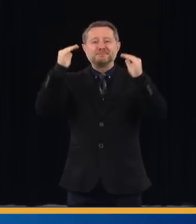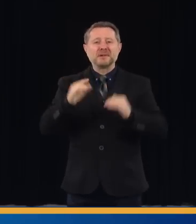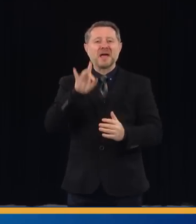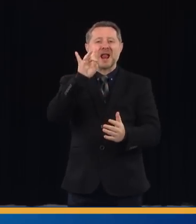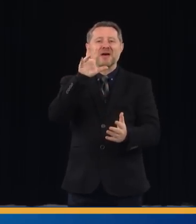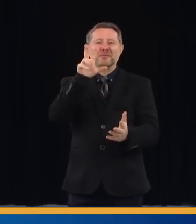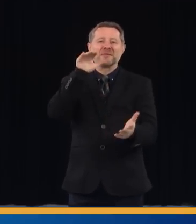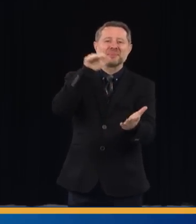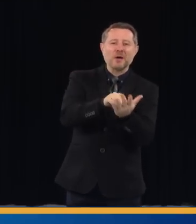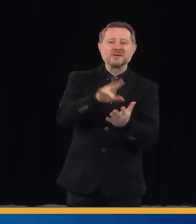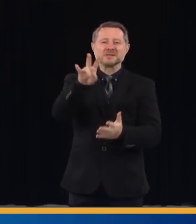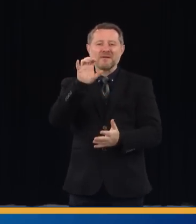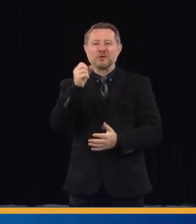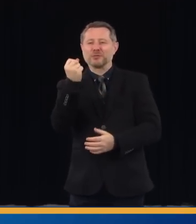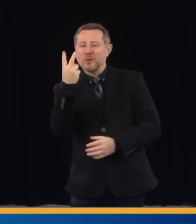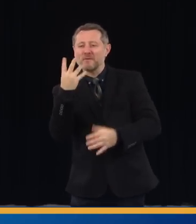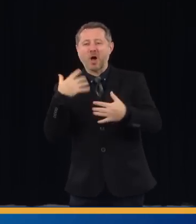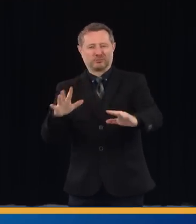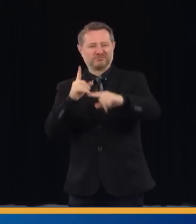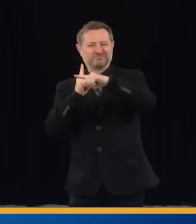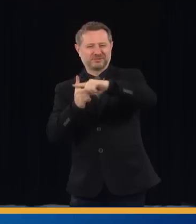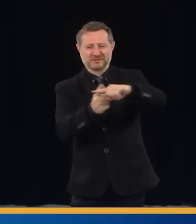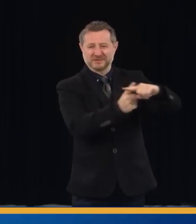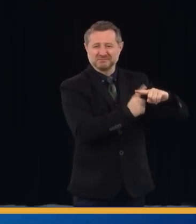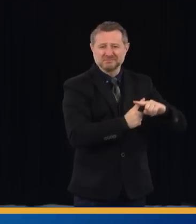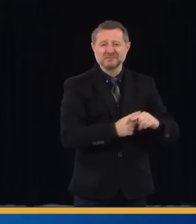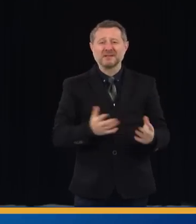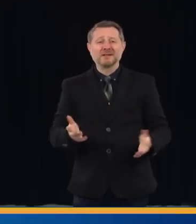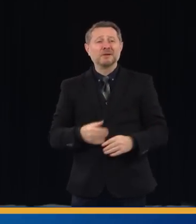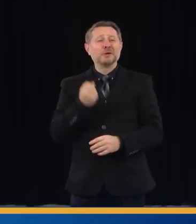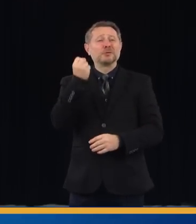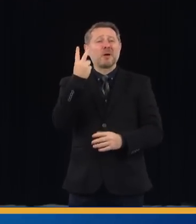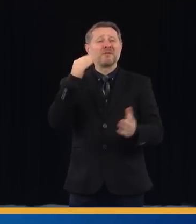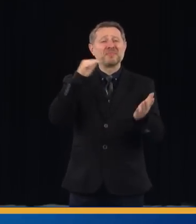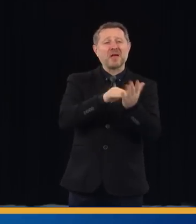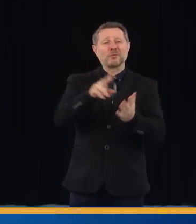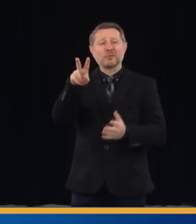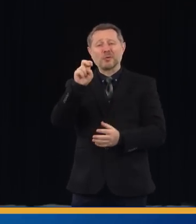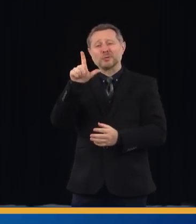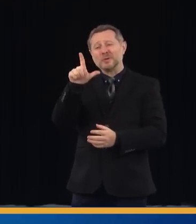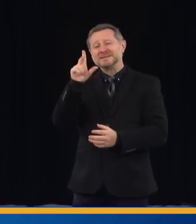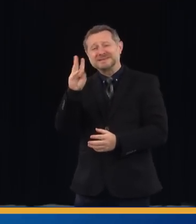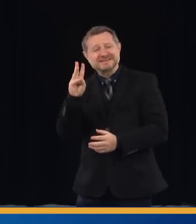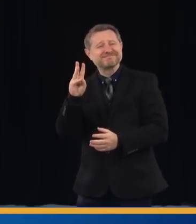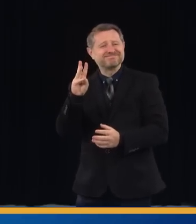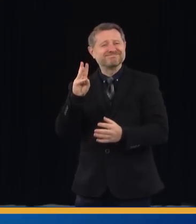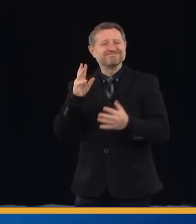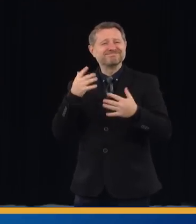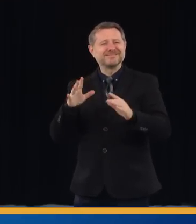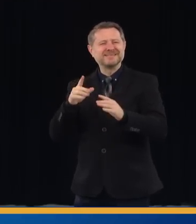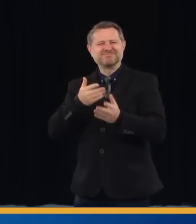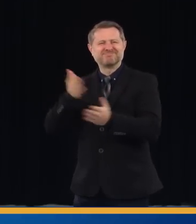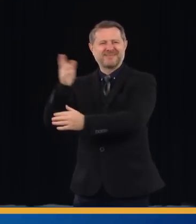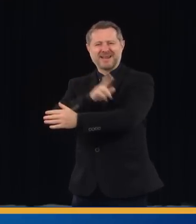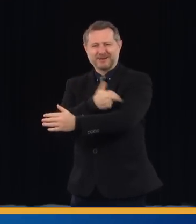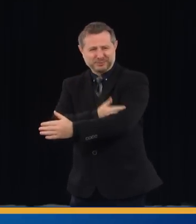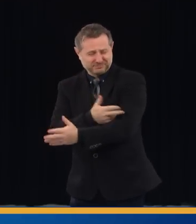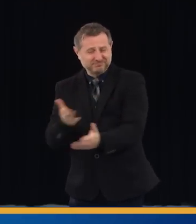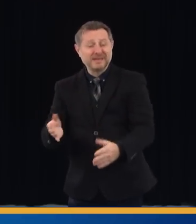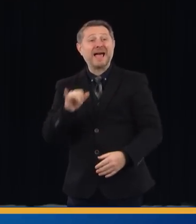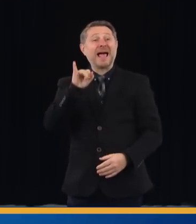currently hospitalized. That's up 1,200 people, 3,000 people in ICU, 6,000